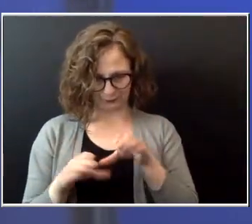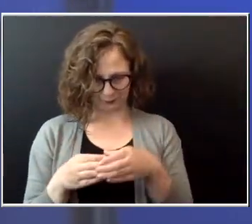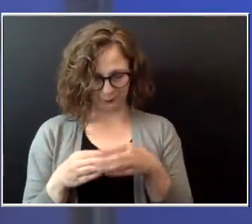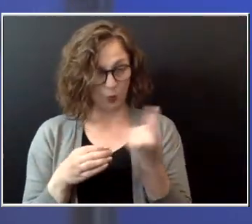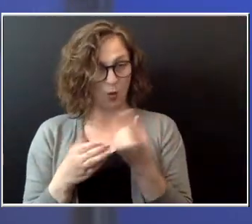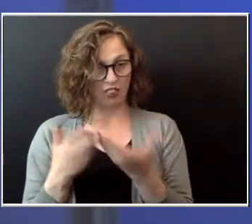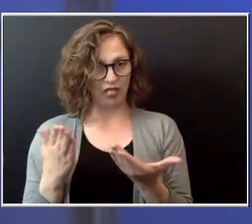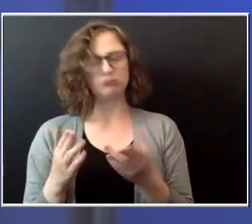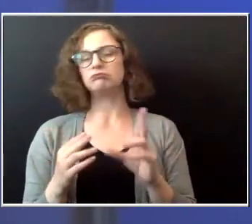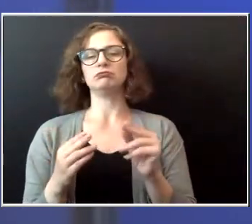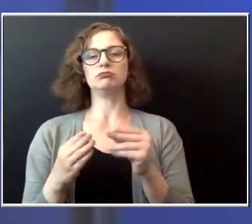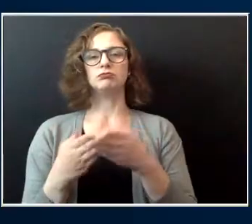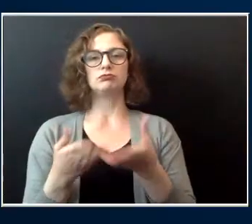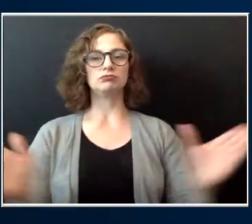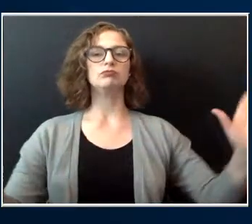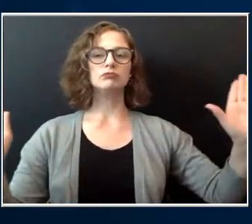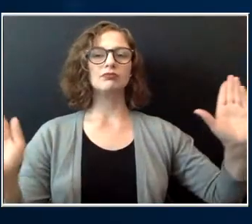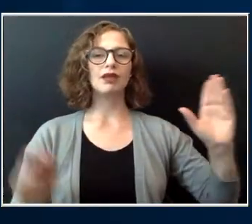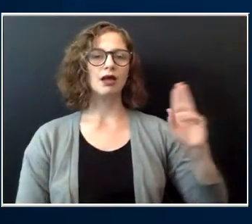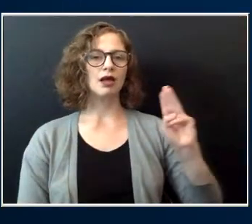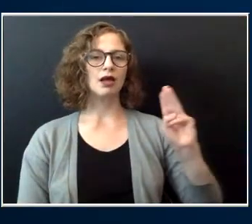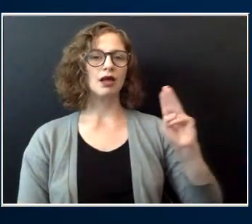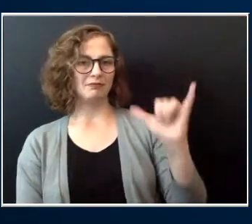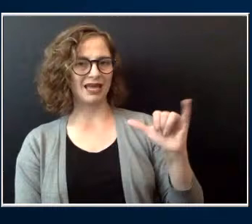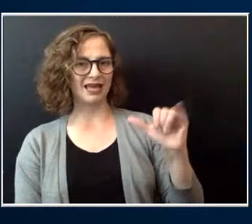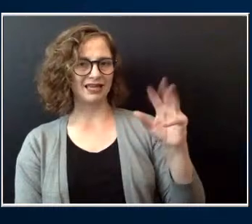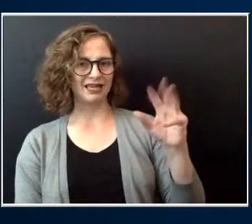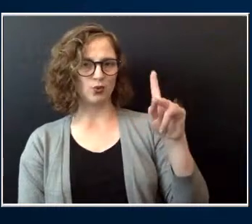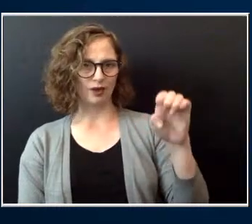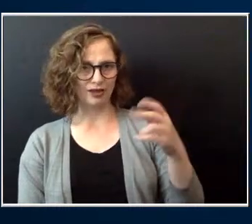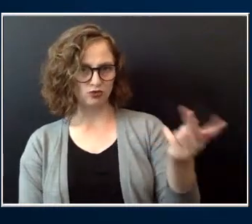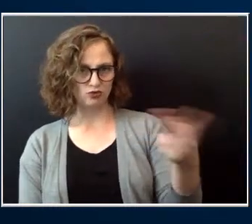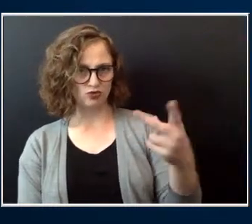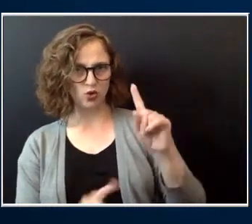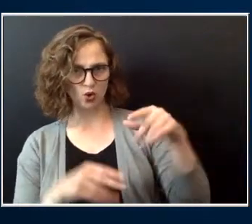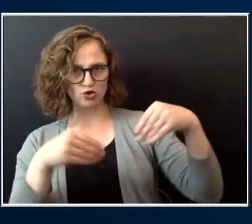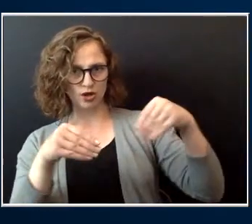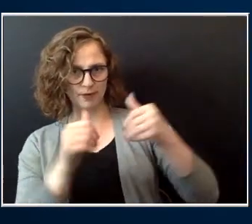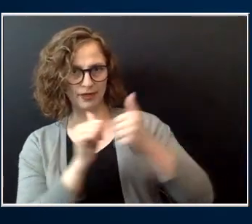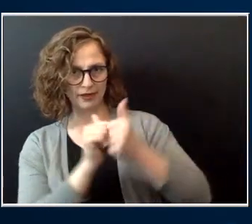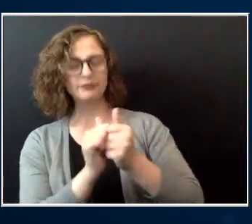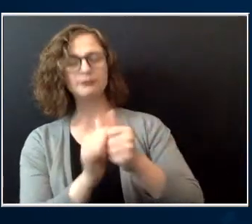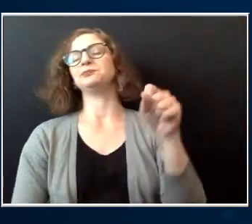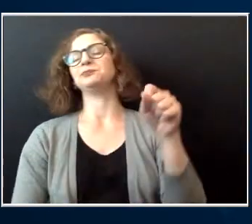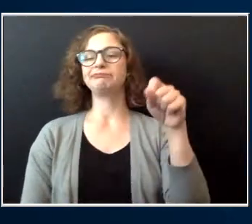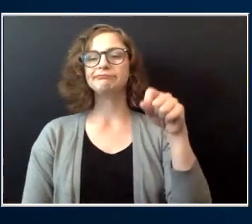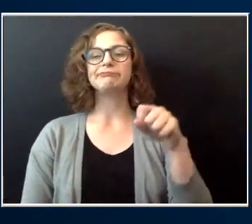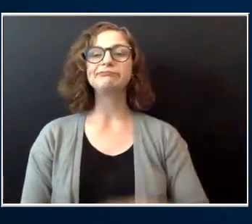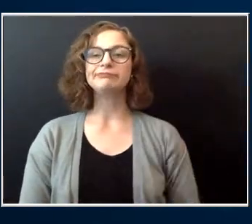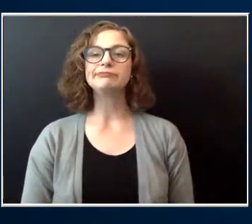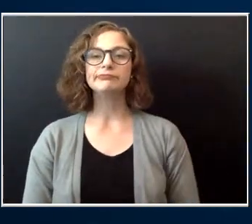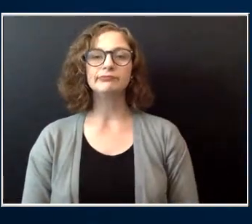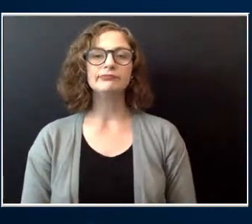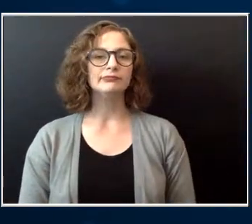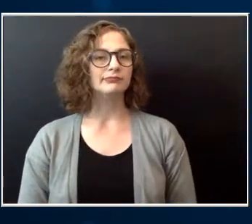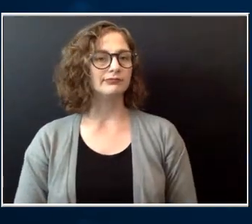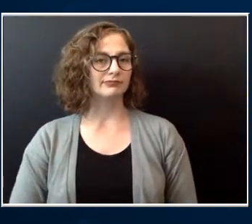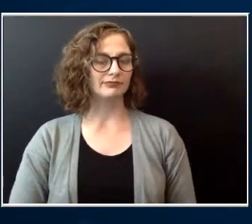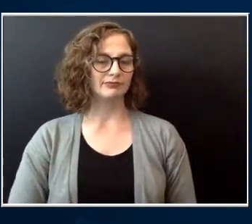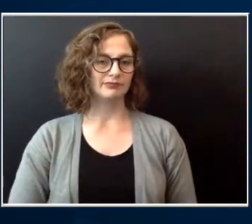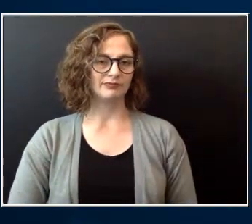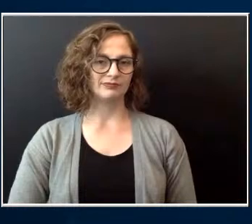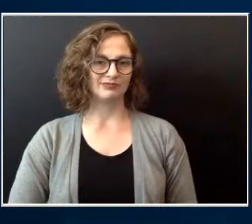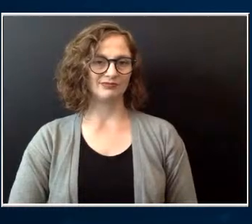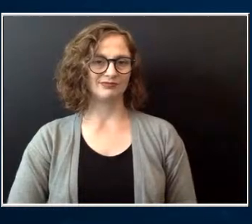Wake, do you guys go to the grocery store together? We do. Yeah. Oh, yeah. Cool. Now, do you guys have